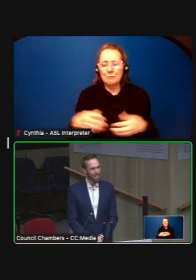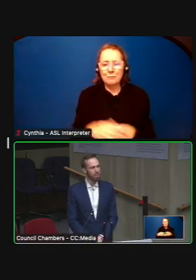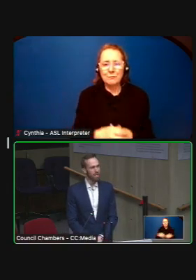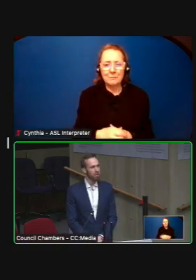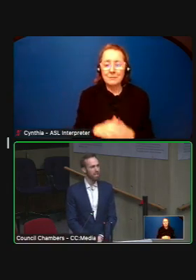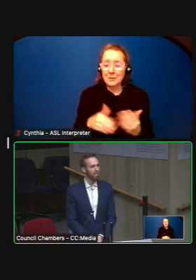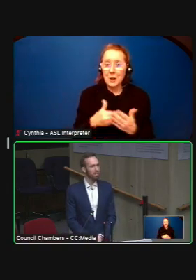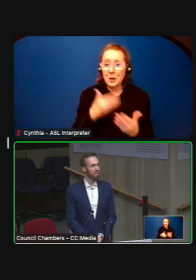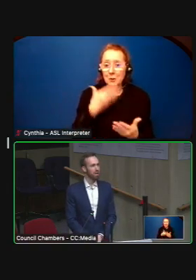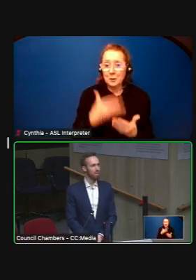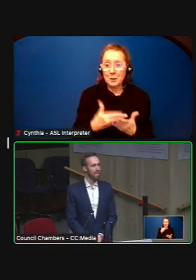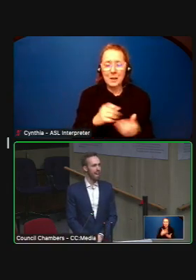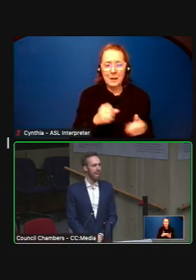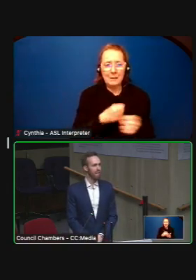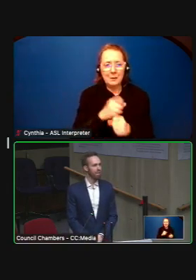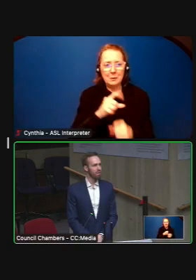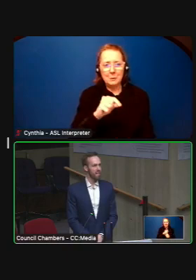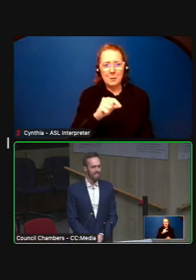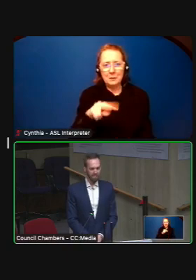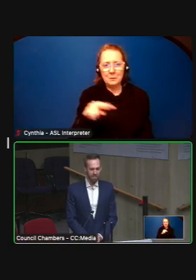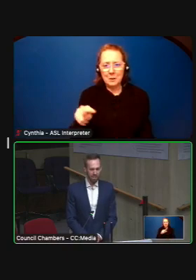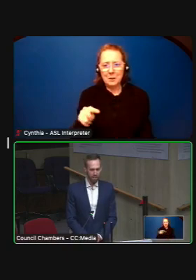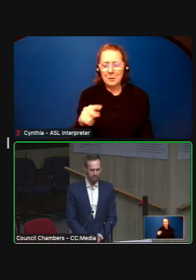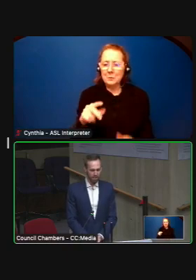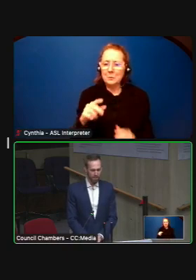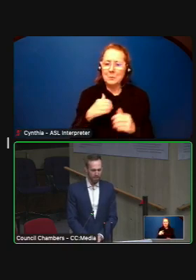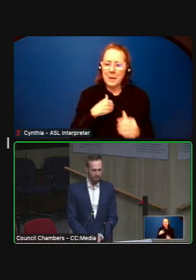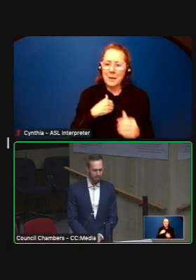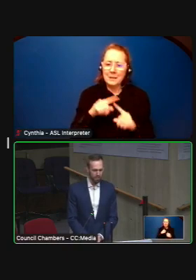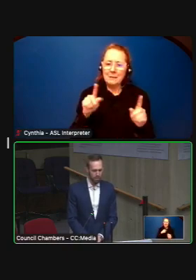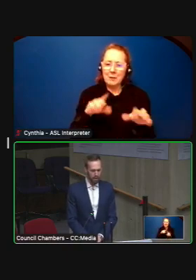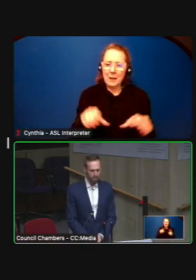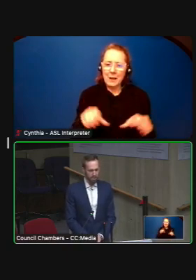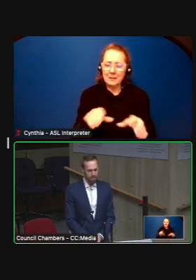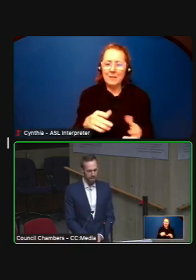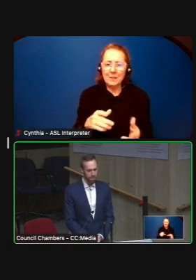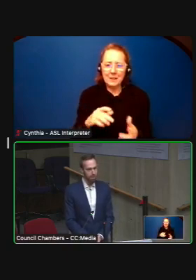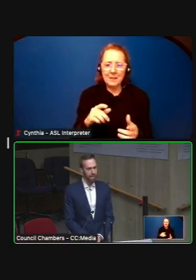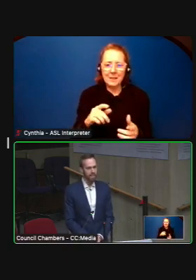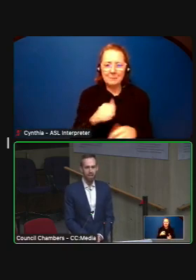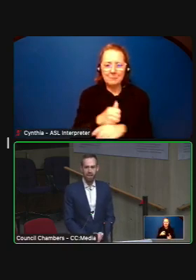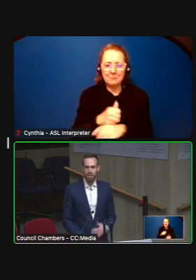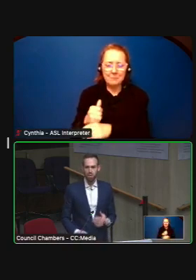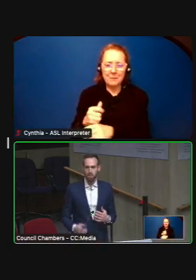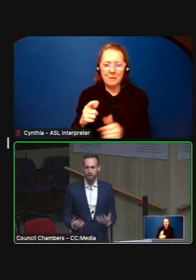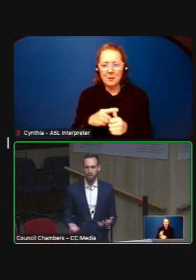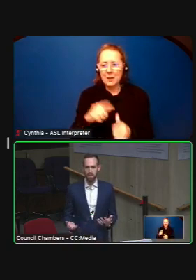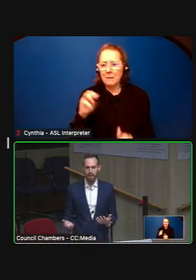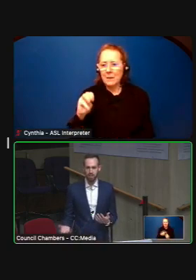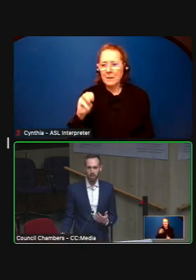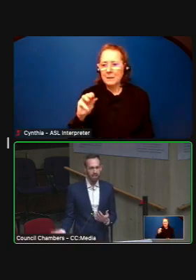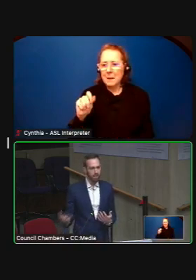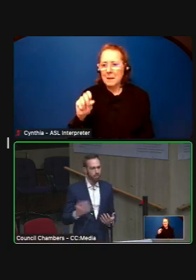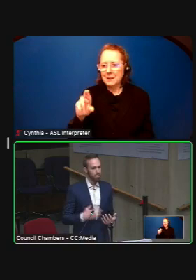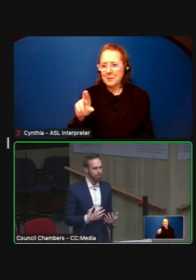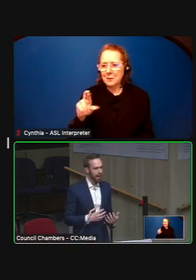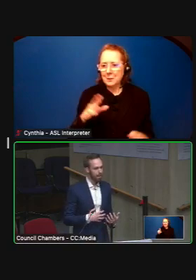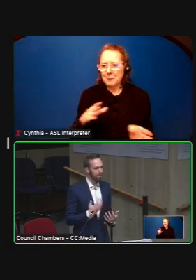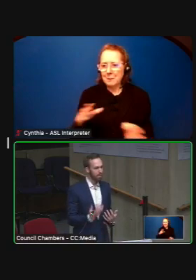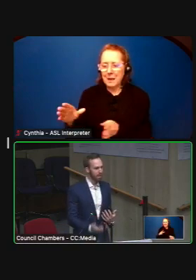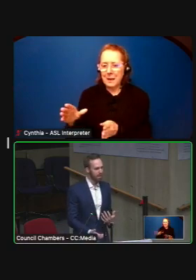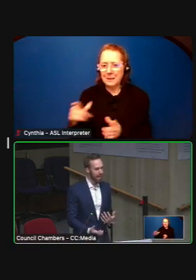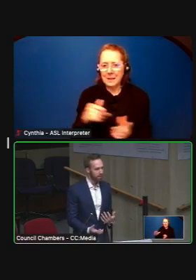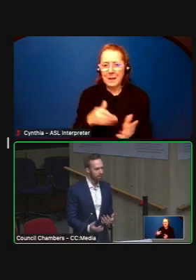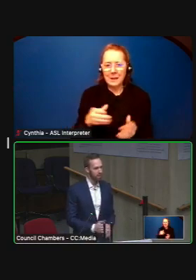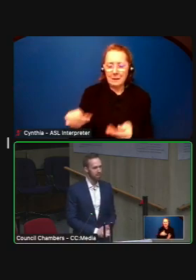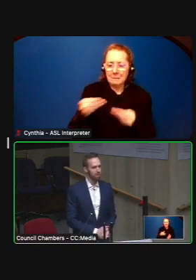In 2022, we had a few different activities that we undertook. So first off is master plans. You may know that master plans come through SPRAB before